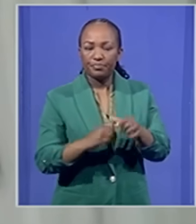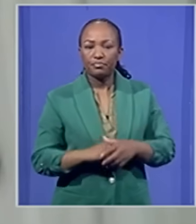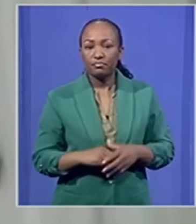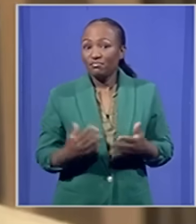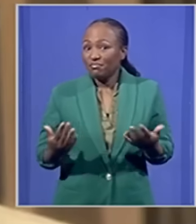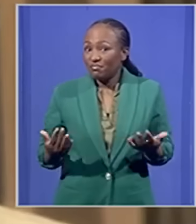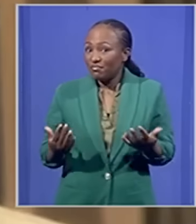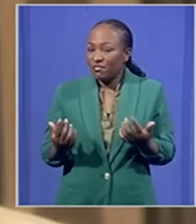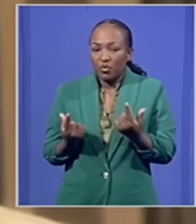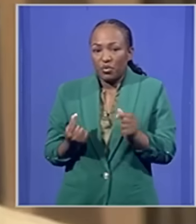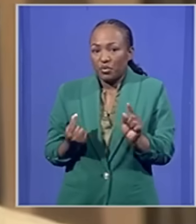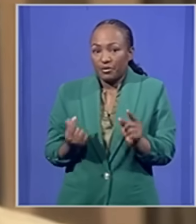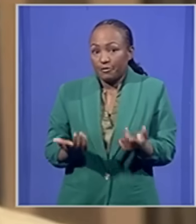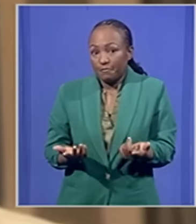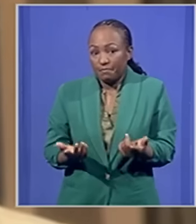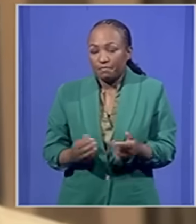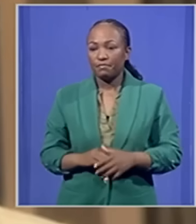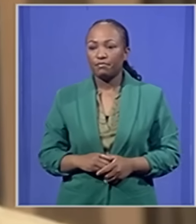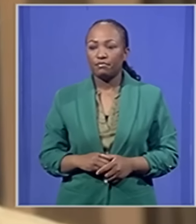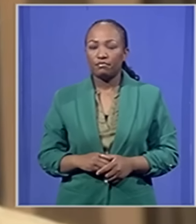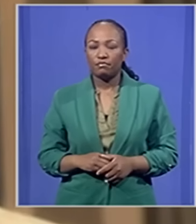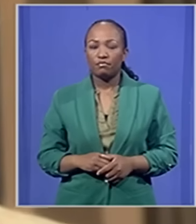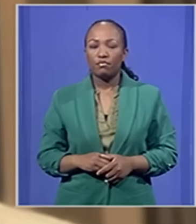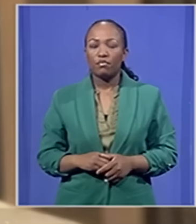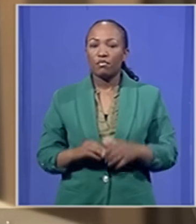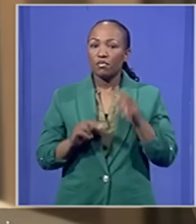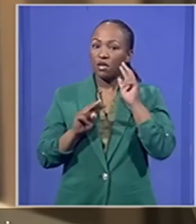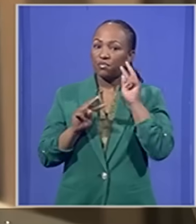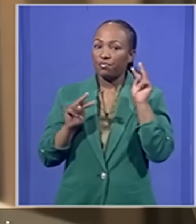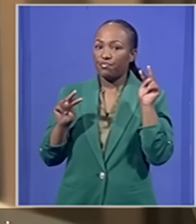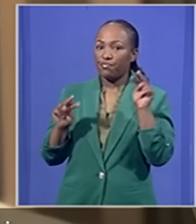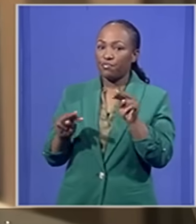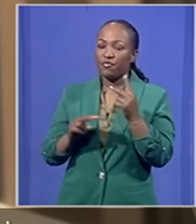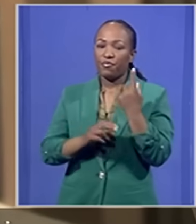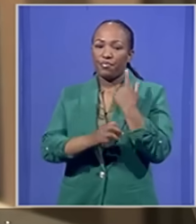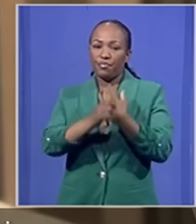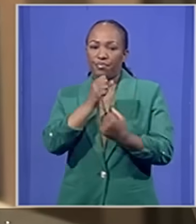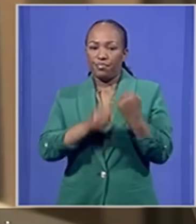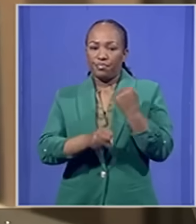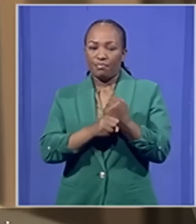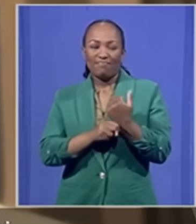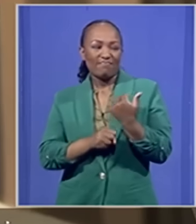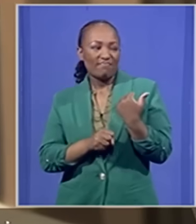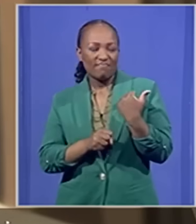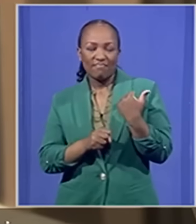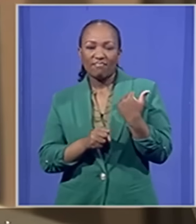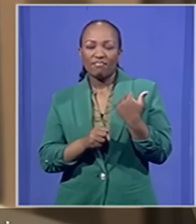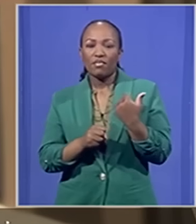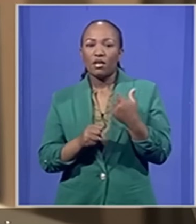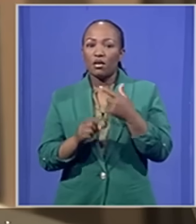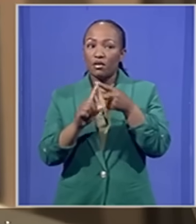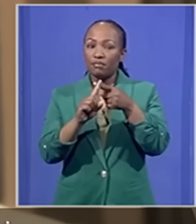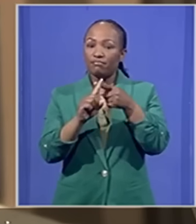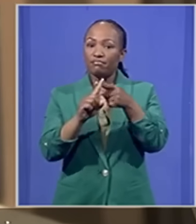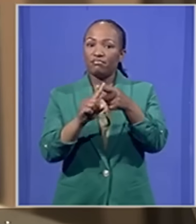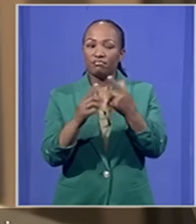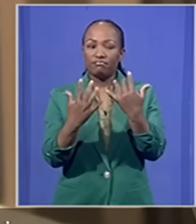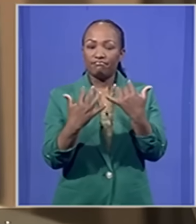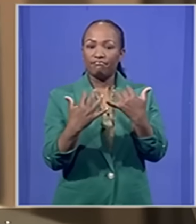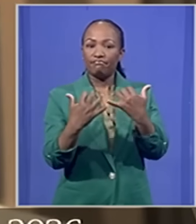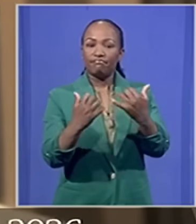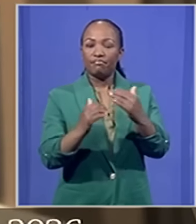do? Our view has been for the last year that the targets to complete the parliamentary